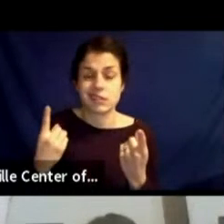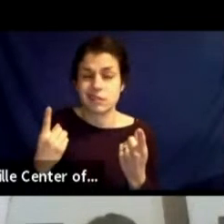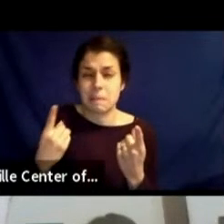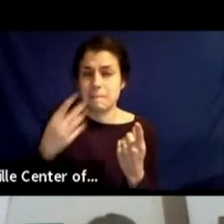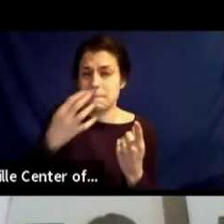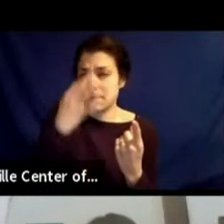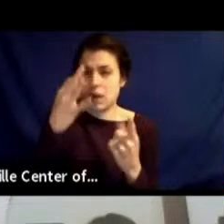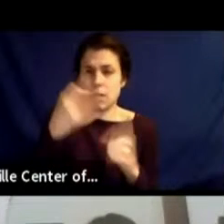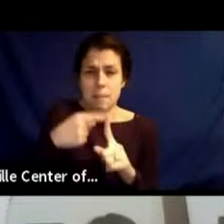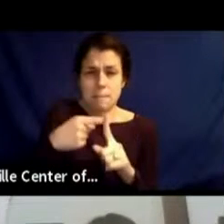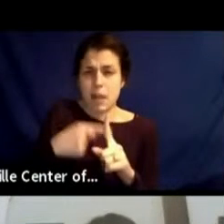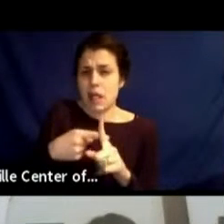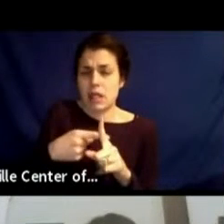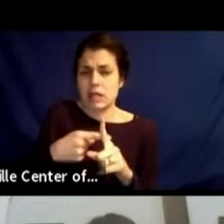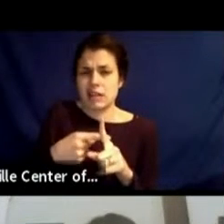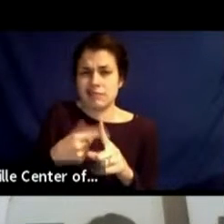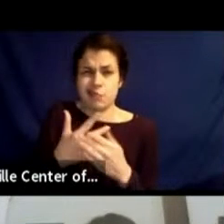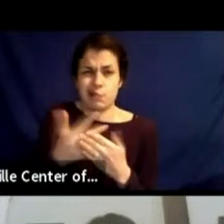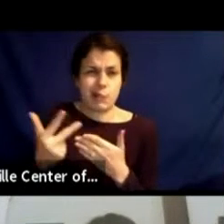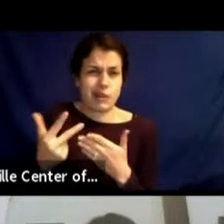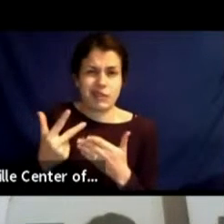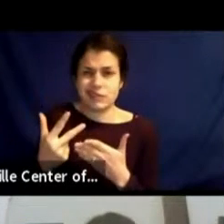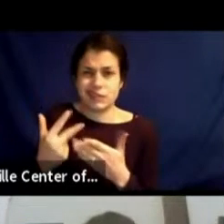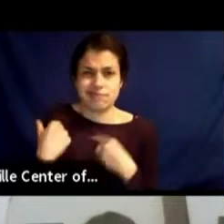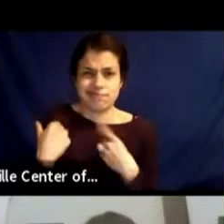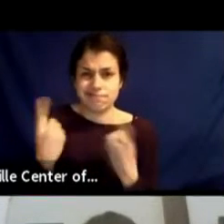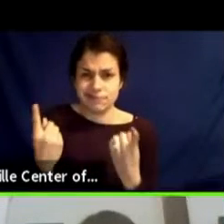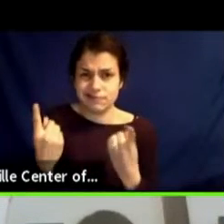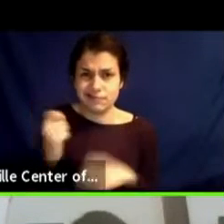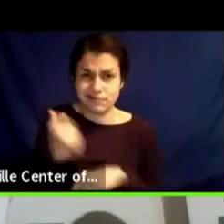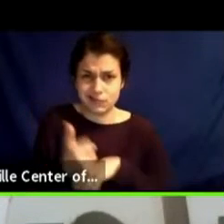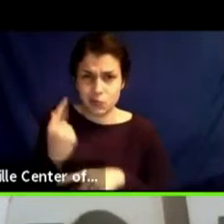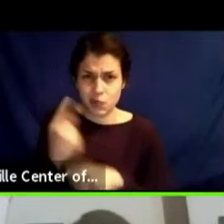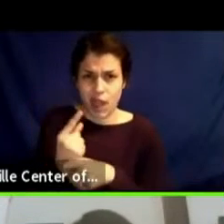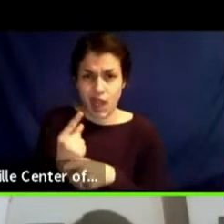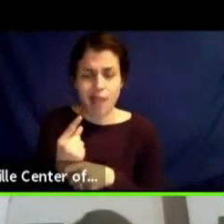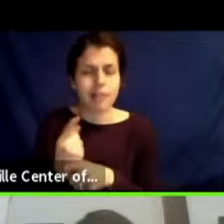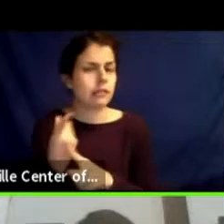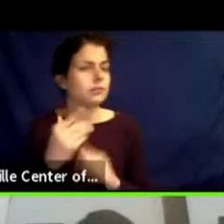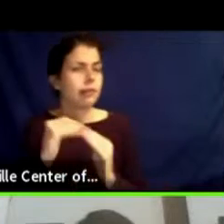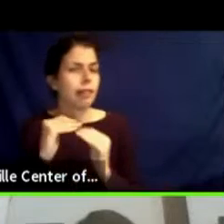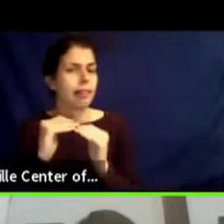month. Correct? I think less than a month. Yeah, because I